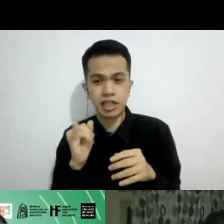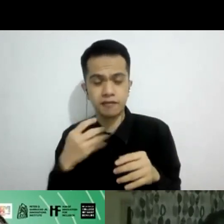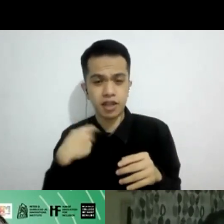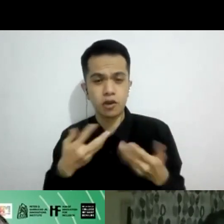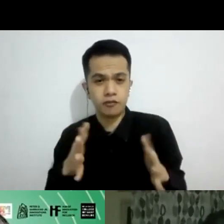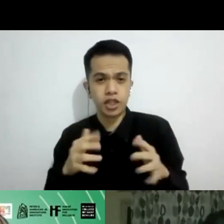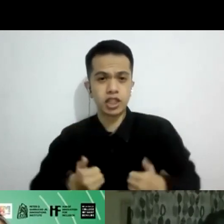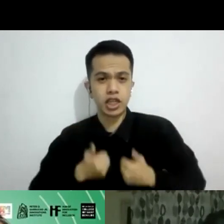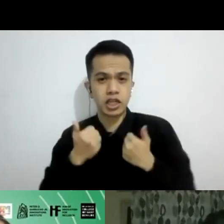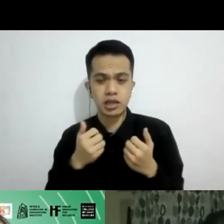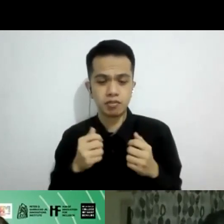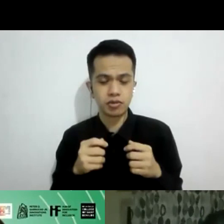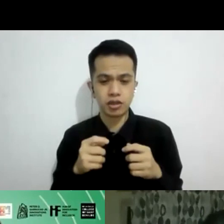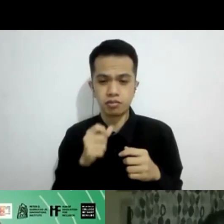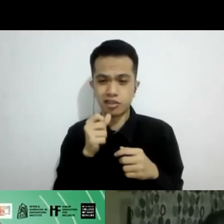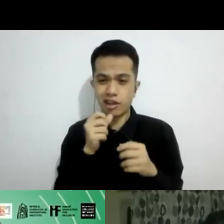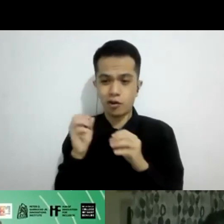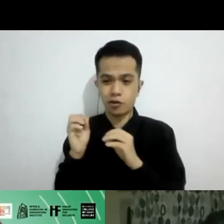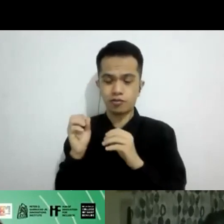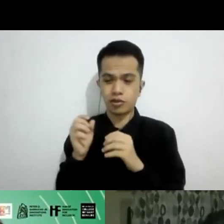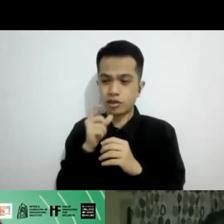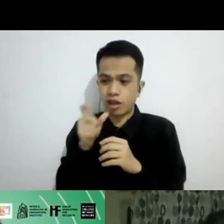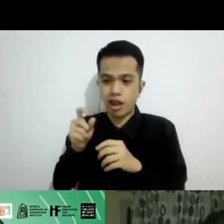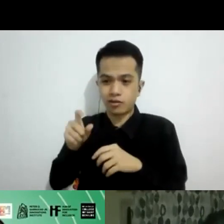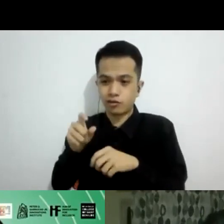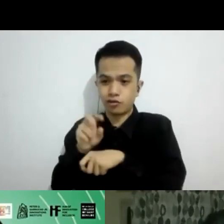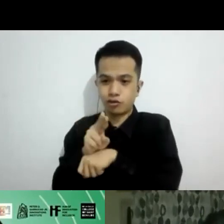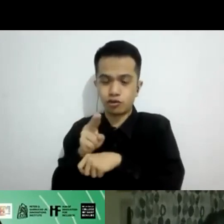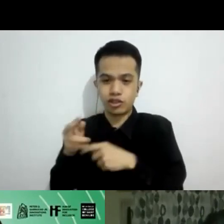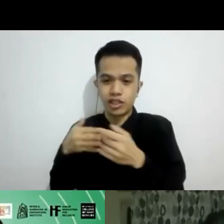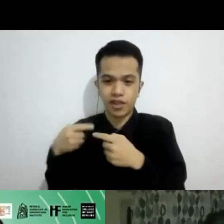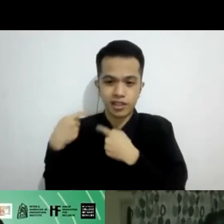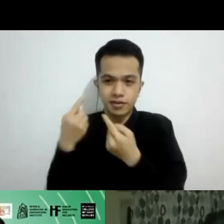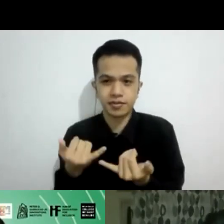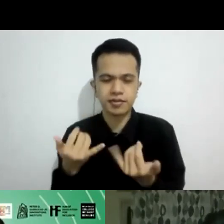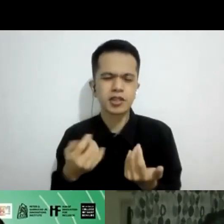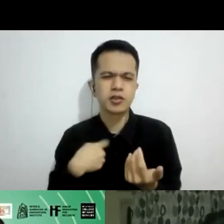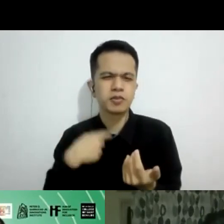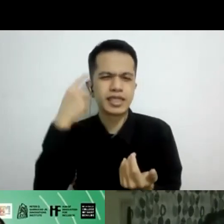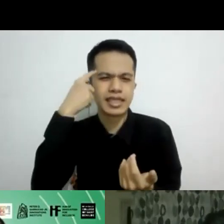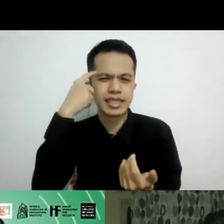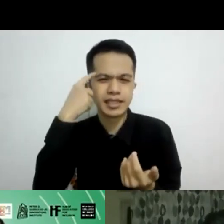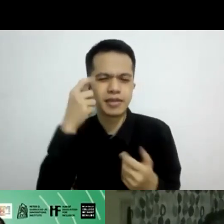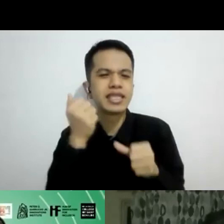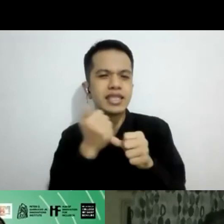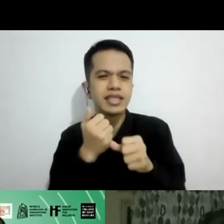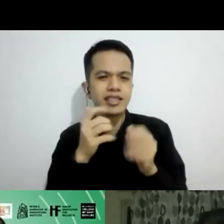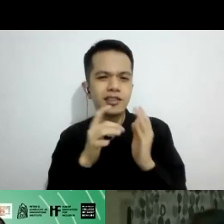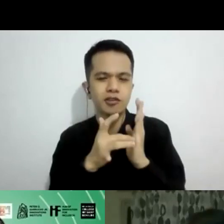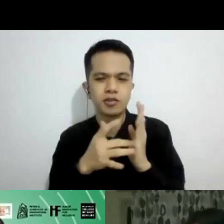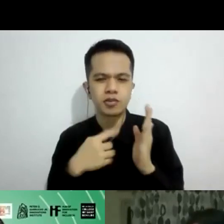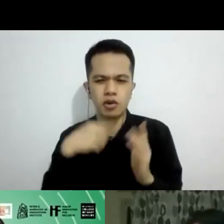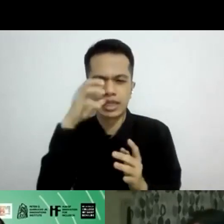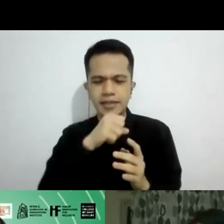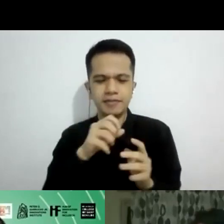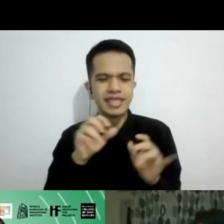without them for more than a century? Um, I'd say it's more of like assistive technology. So I guess it kind of